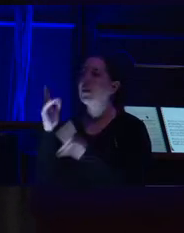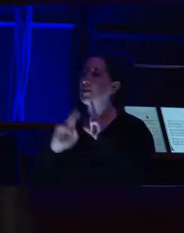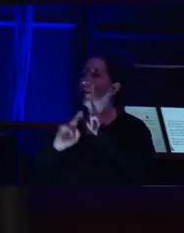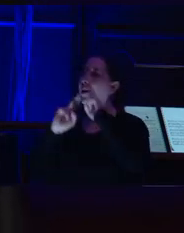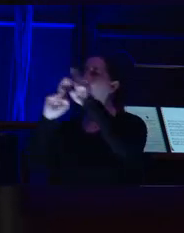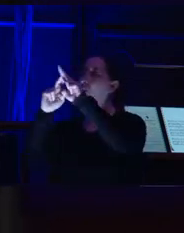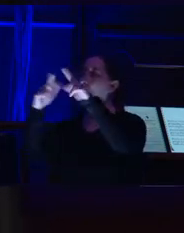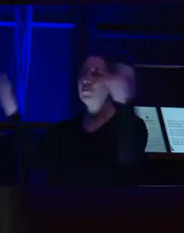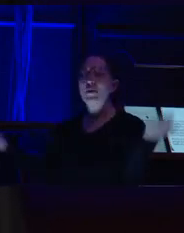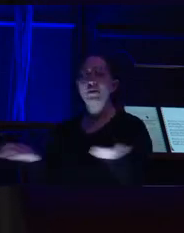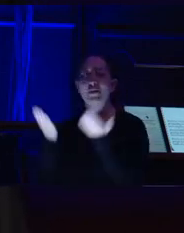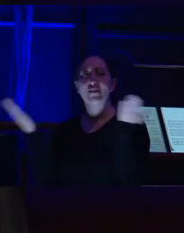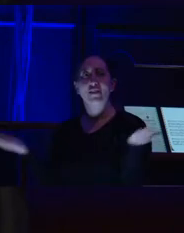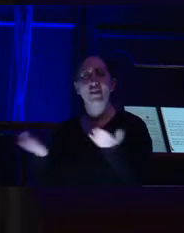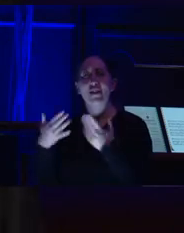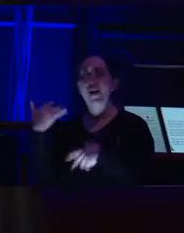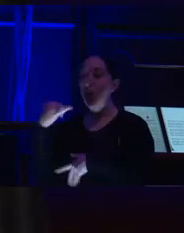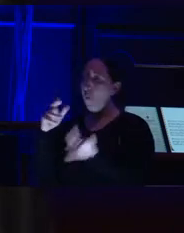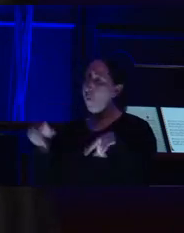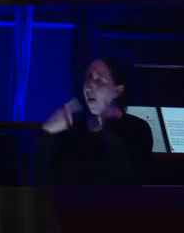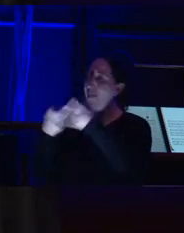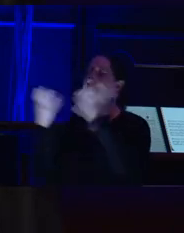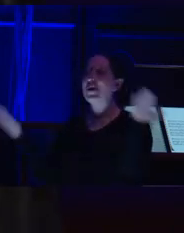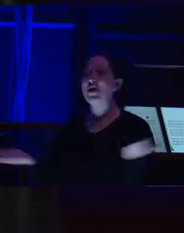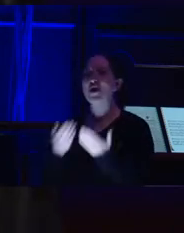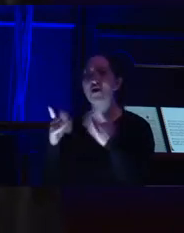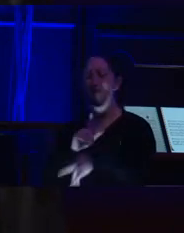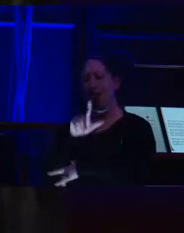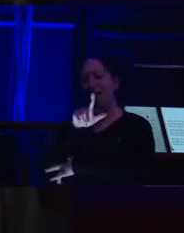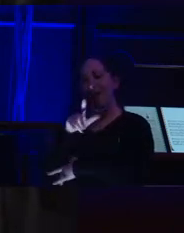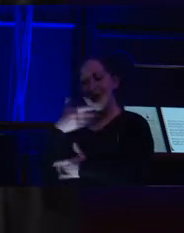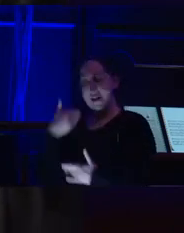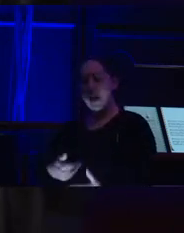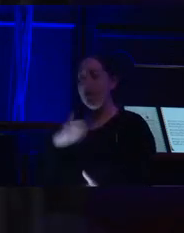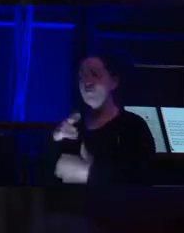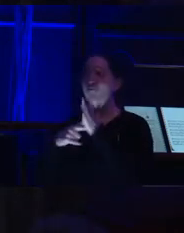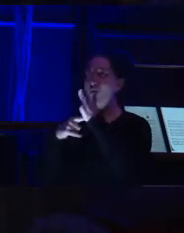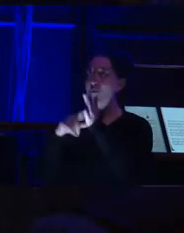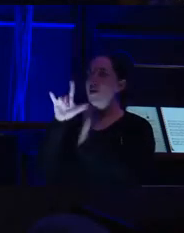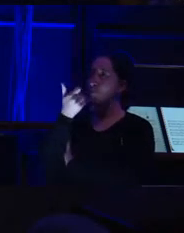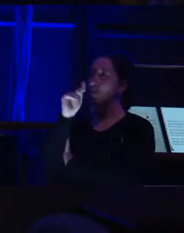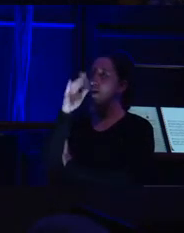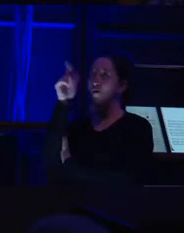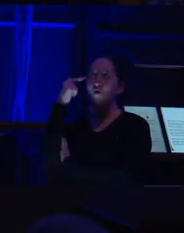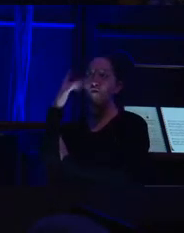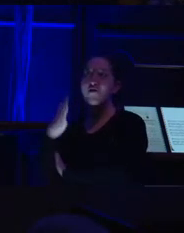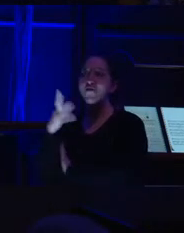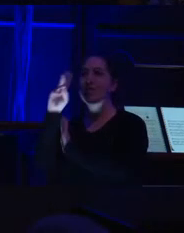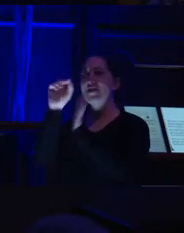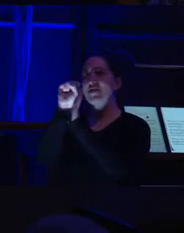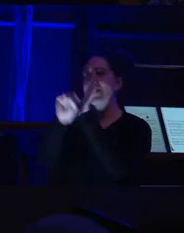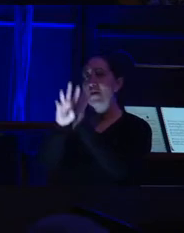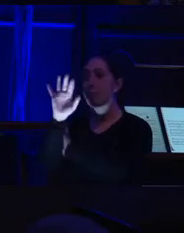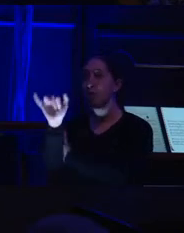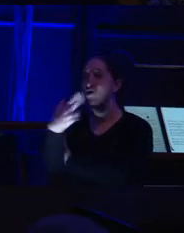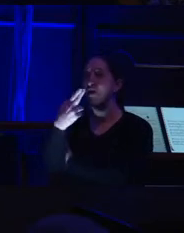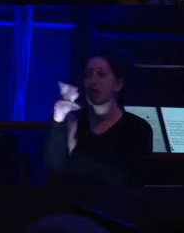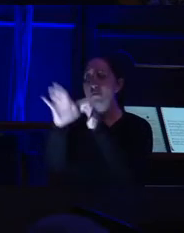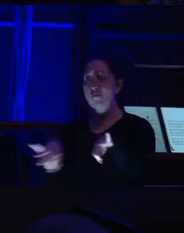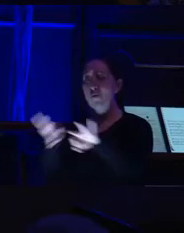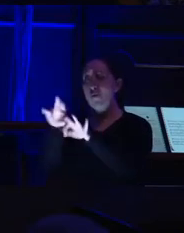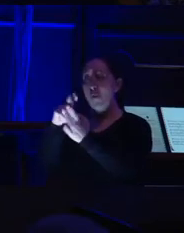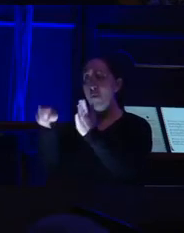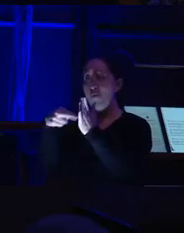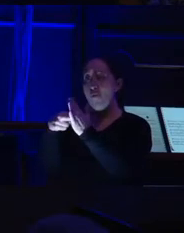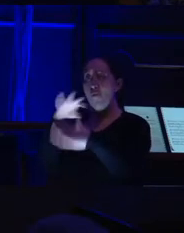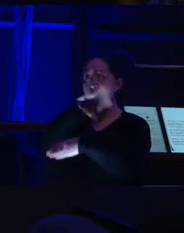here. And while I'm here as the Lieutenant Governor of the state of Michigan, the more important role that I